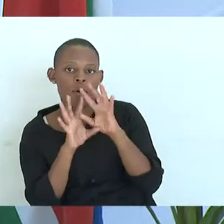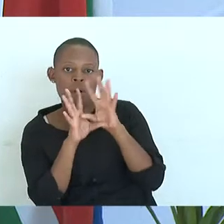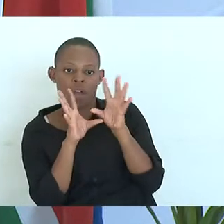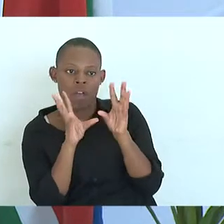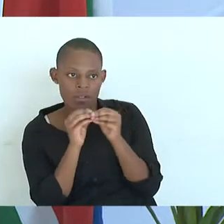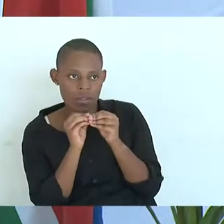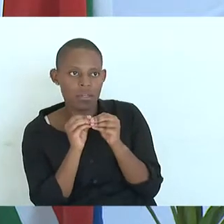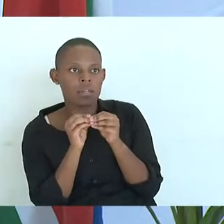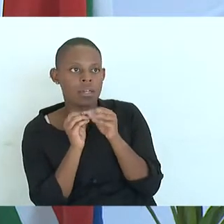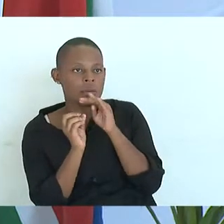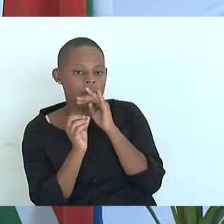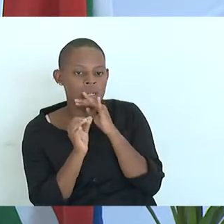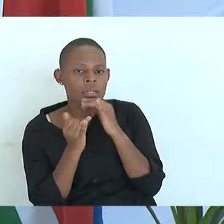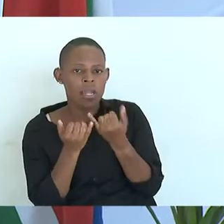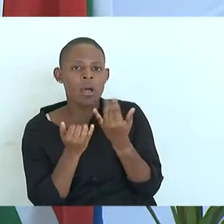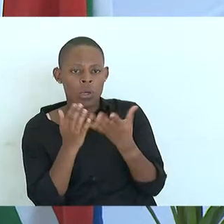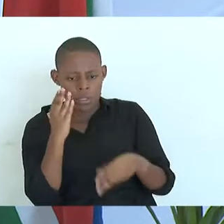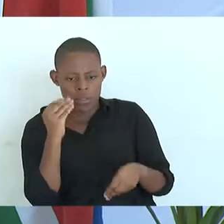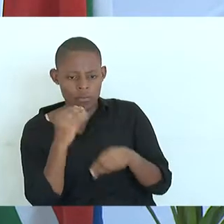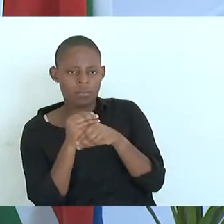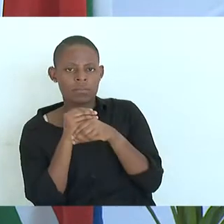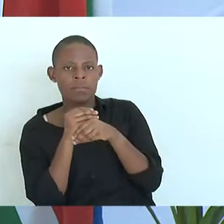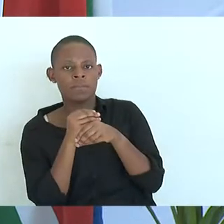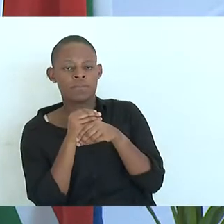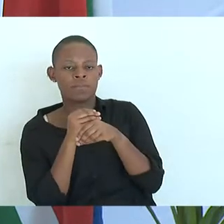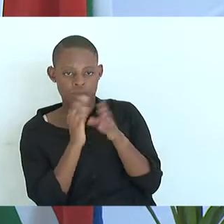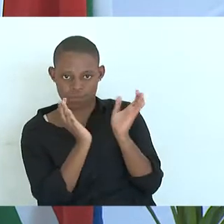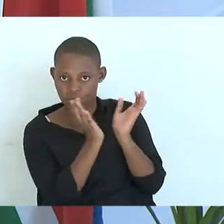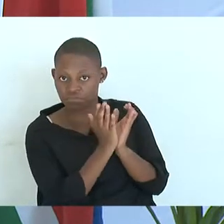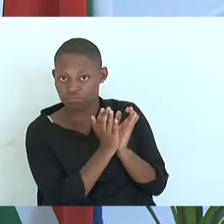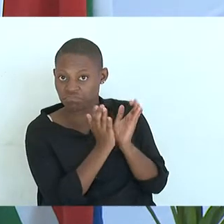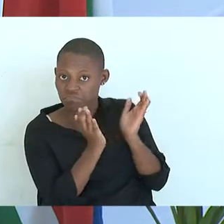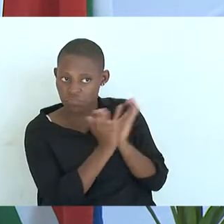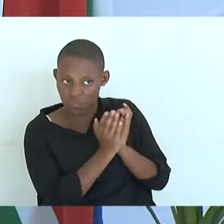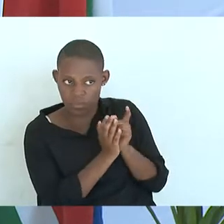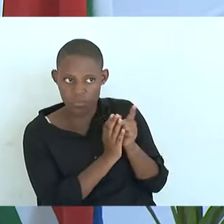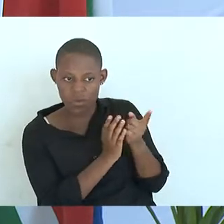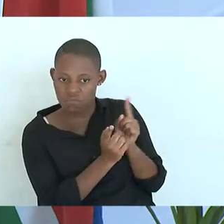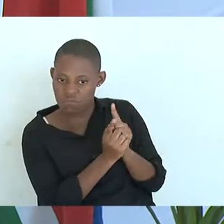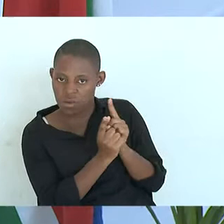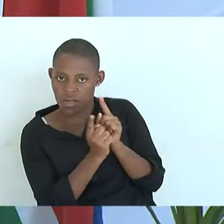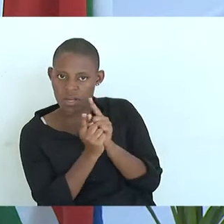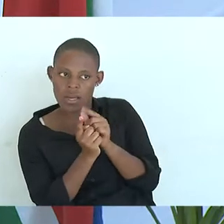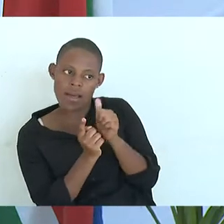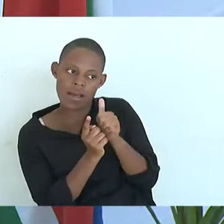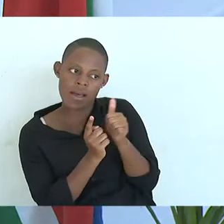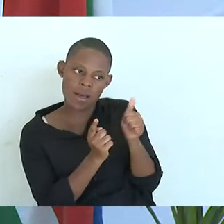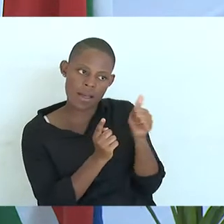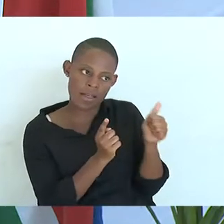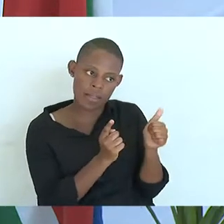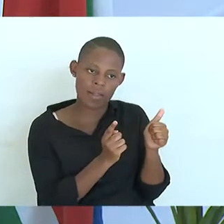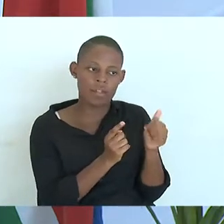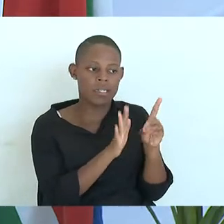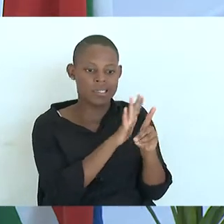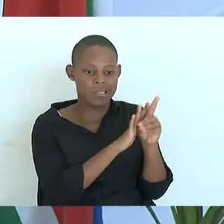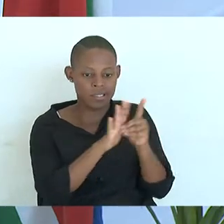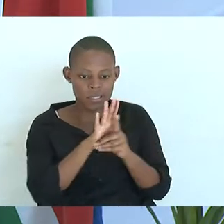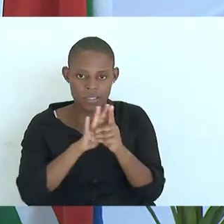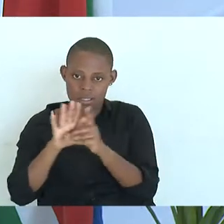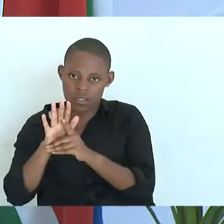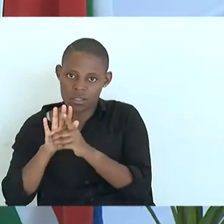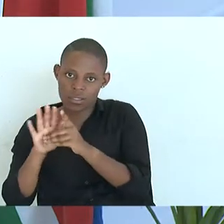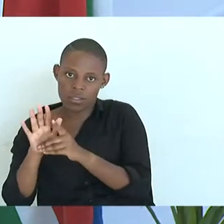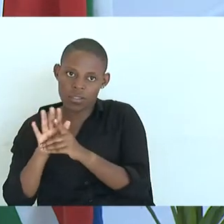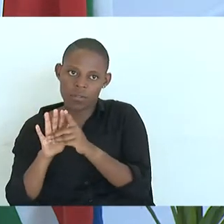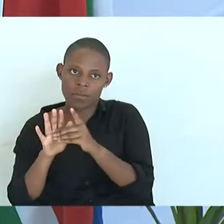also include in those sessions meeting with other cooperatives in each and every district,